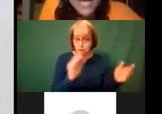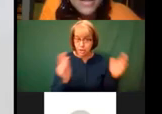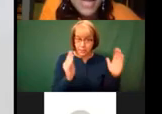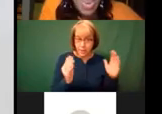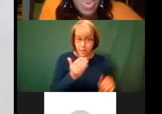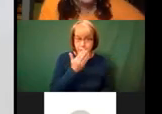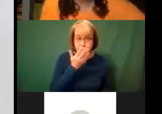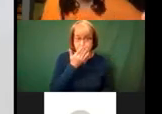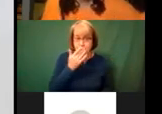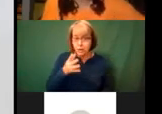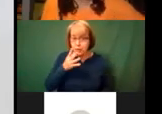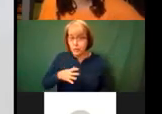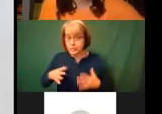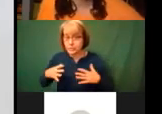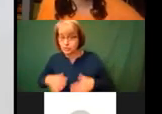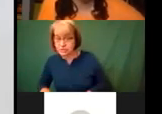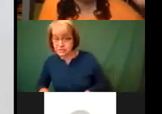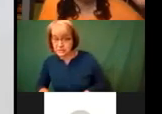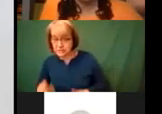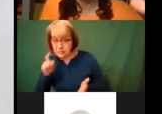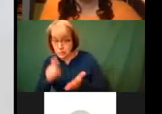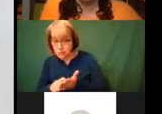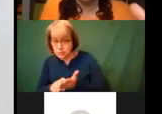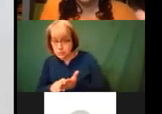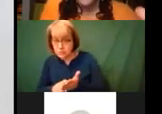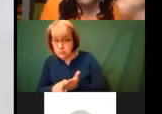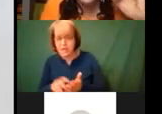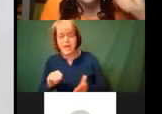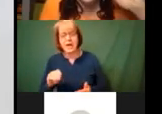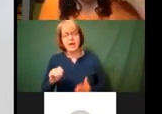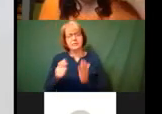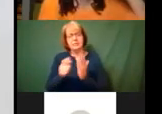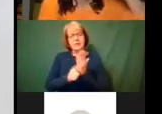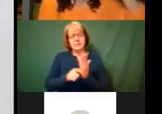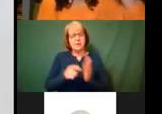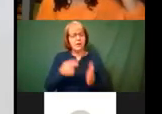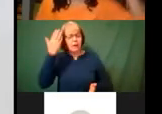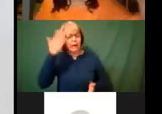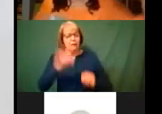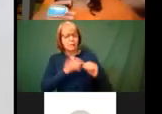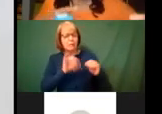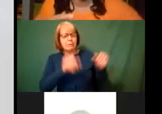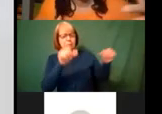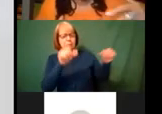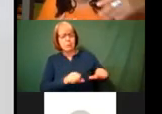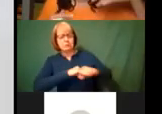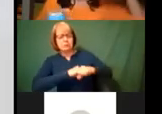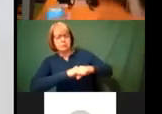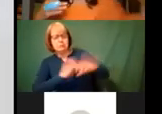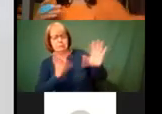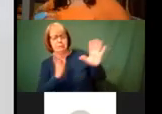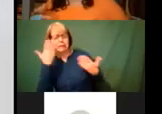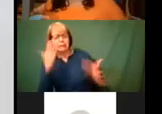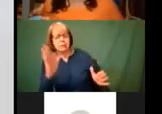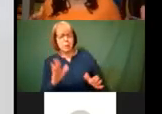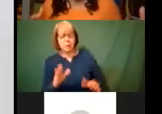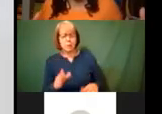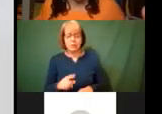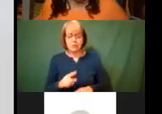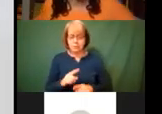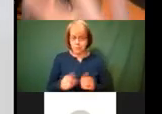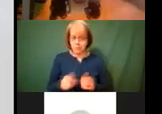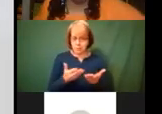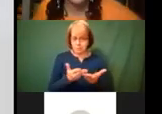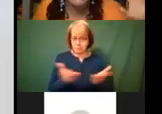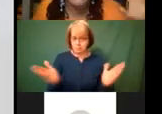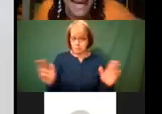her dress. And the editor said, actually, they didn't know about the poster. That was the, you know, that was what they were putting out there for the public.